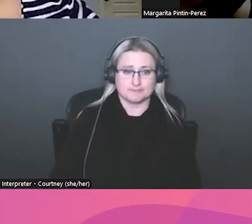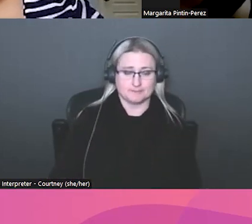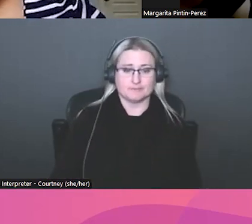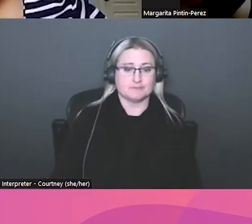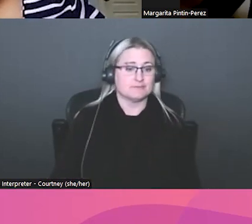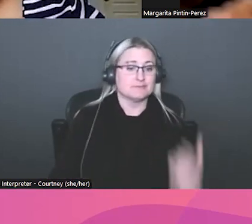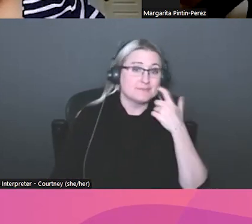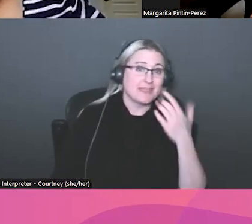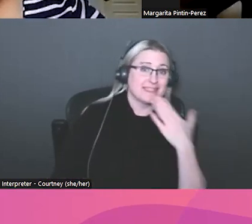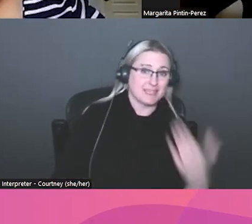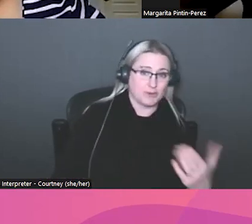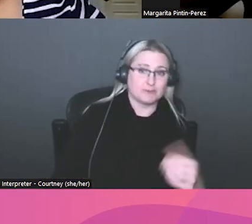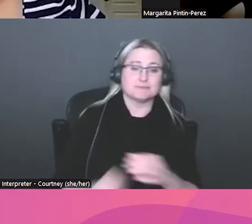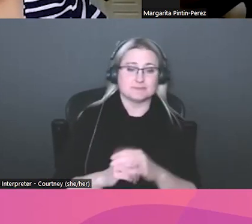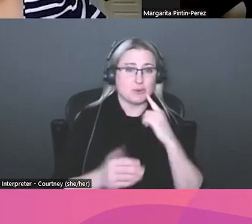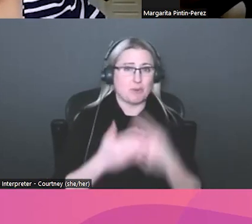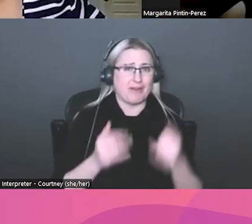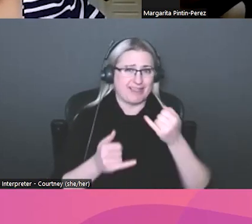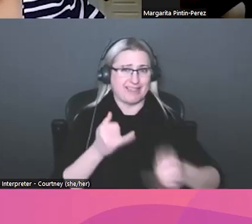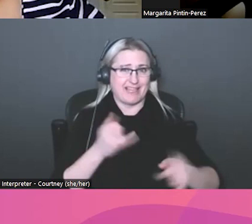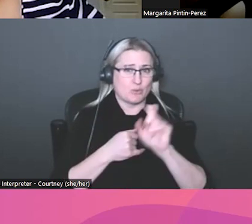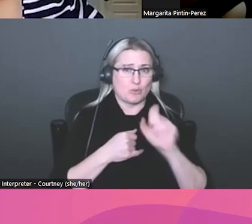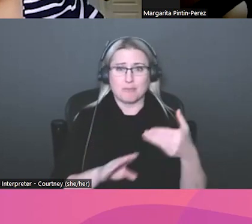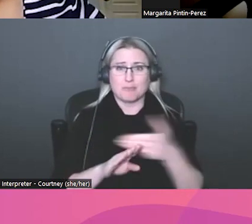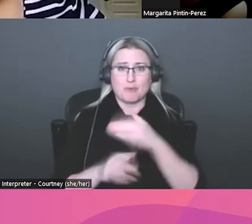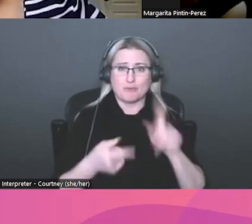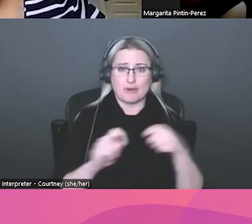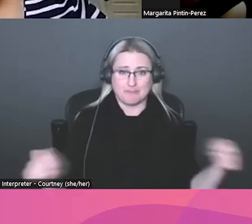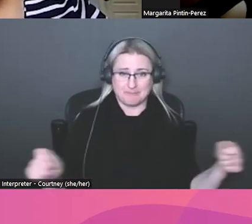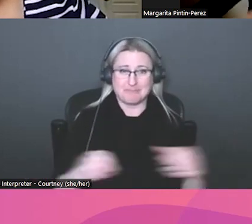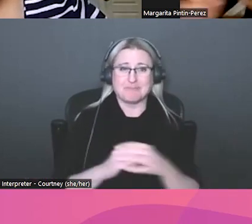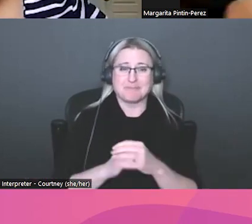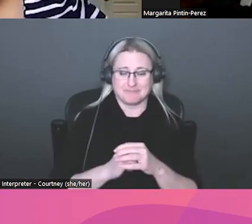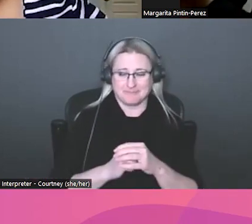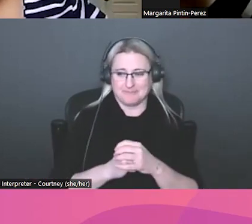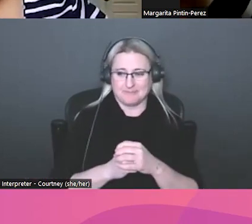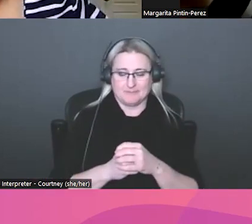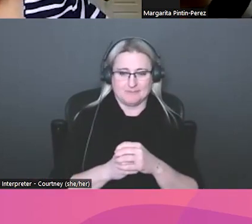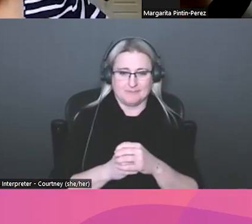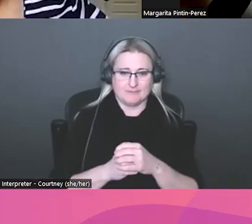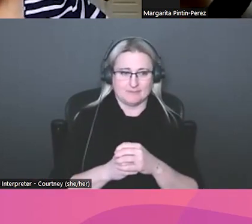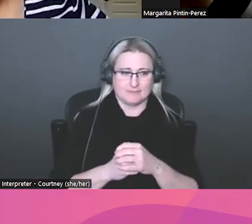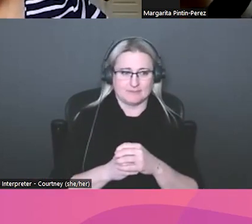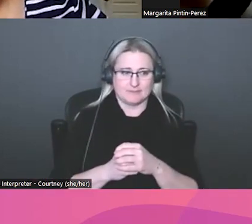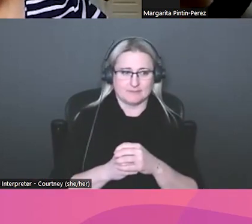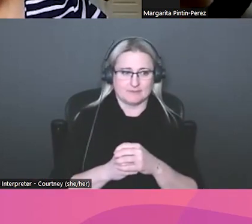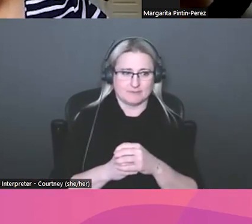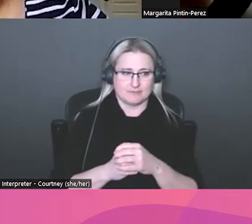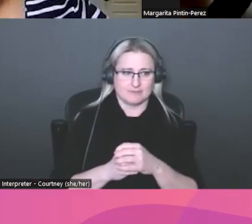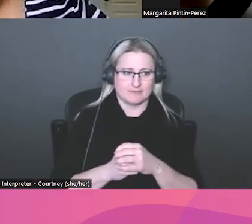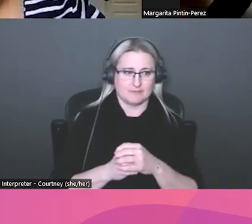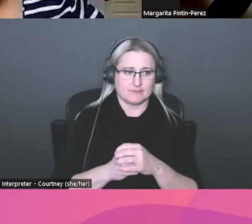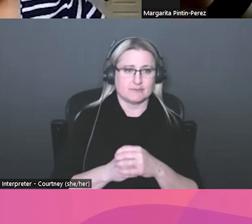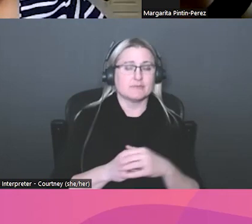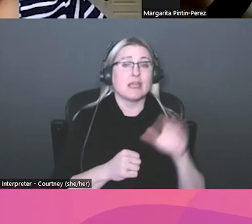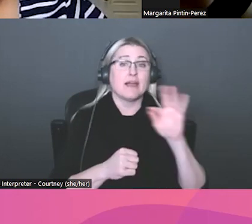Thank you, Ramanpreet and Kelsey. One last question before we finish the webinar. How does fat oppression